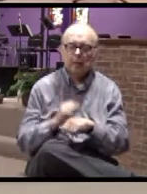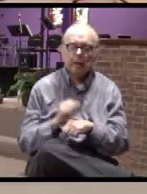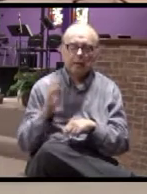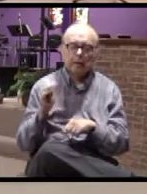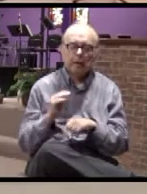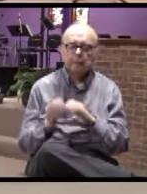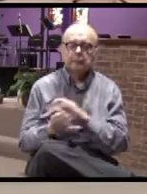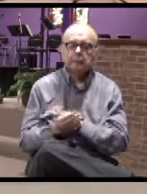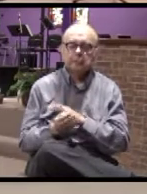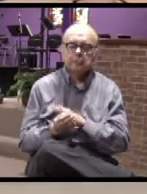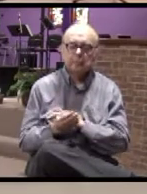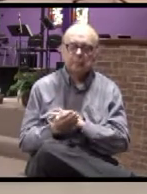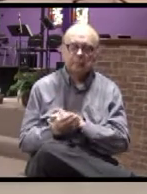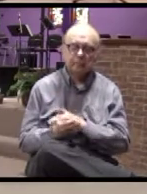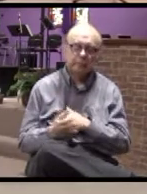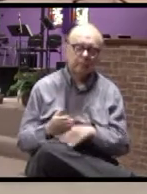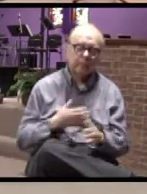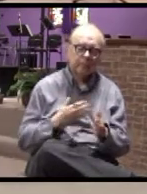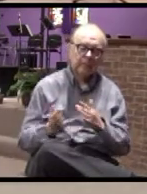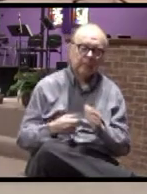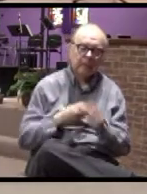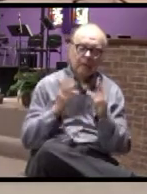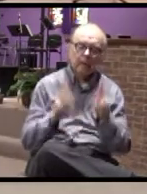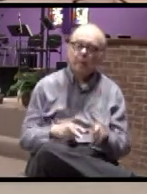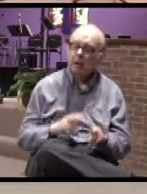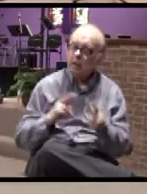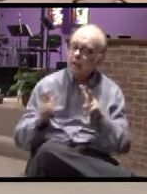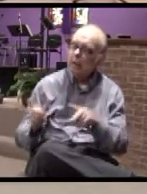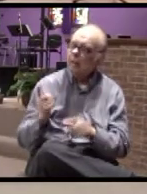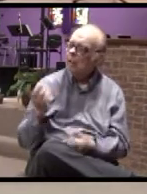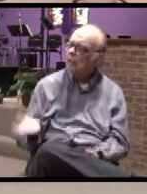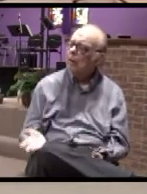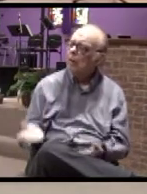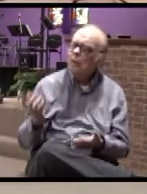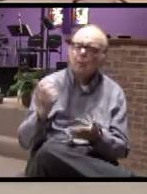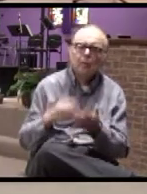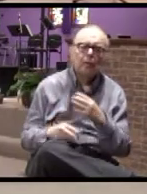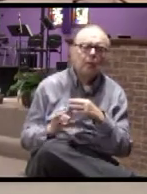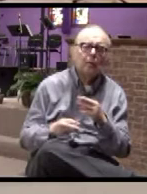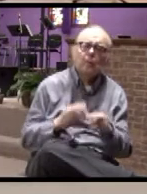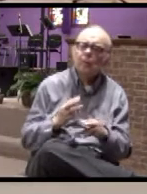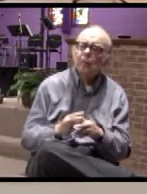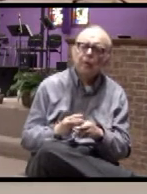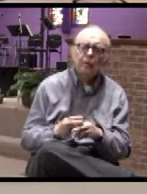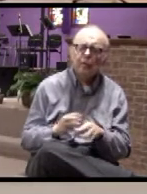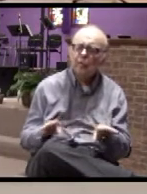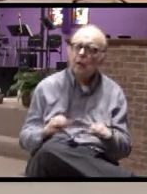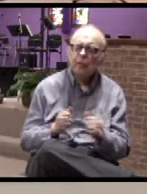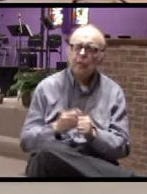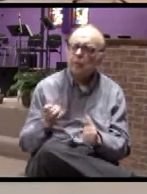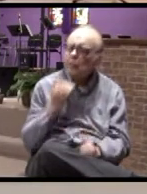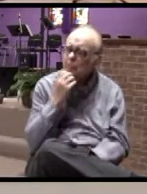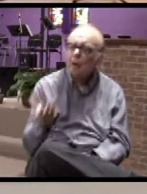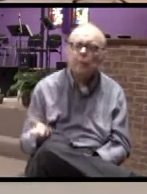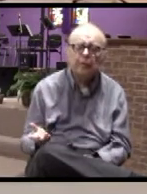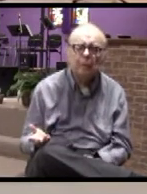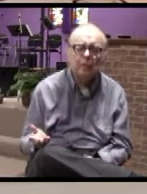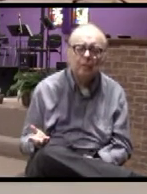Monday morning singing and everybody looking at you like, what in the world are you on?